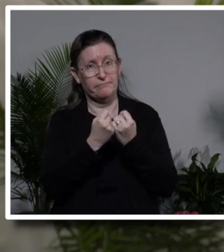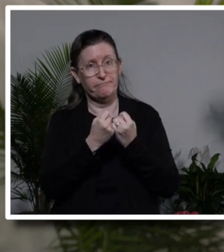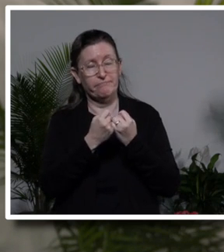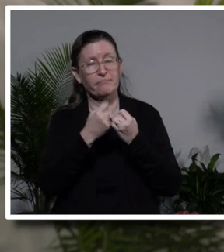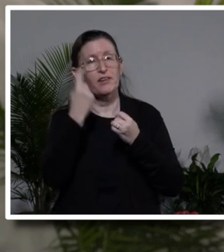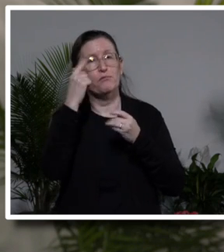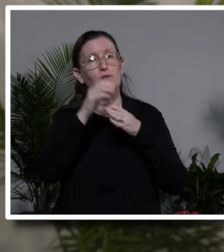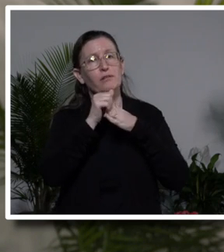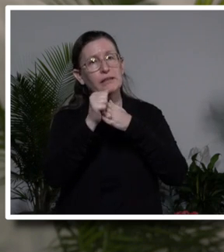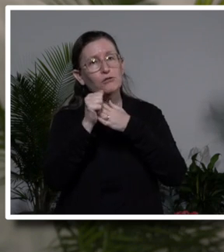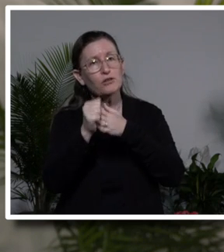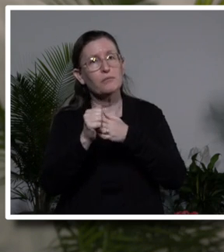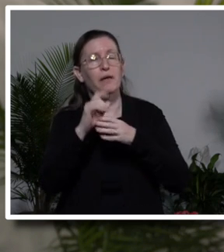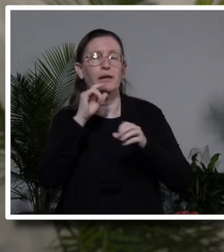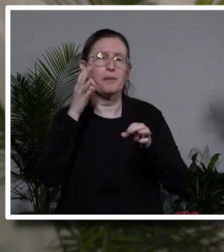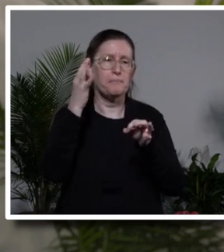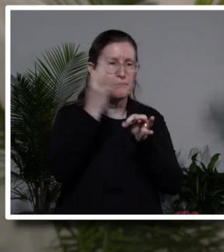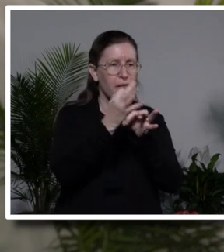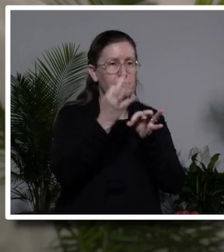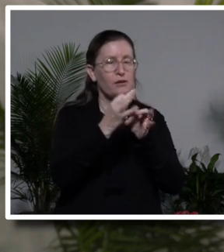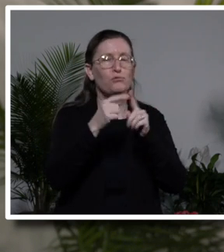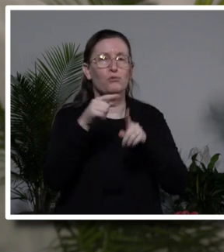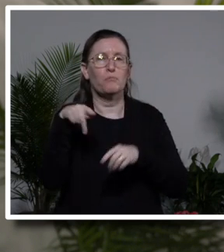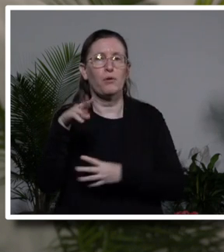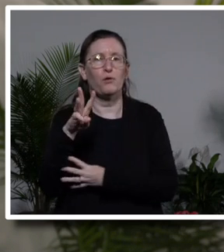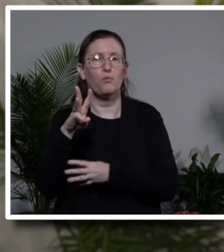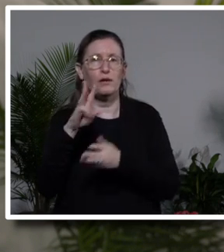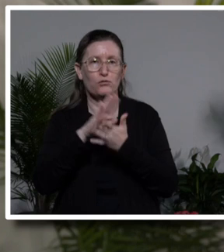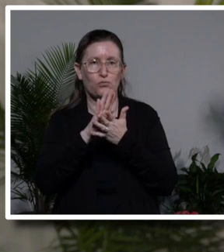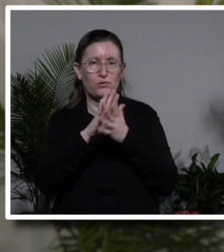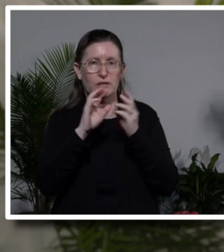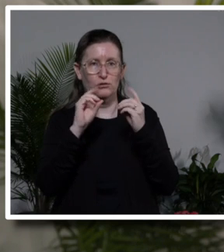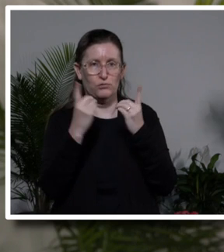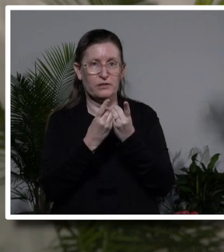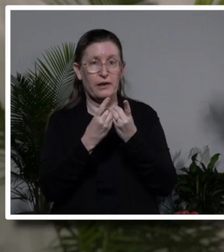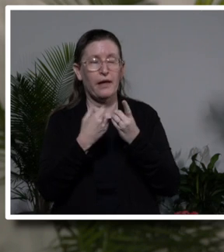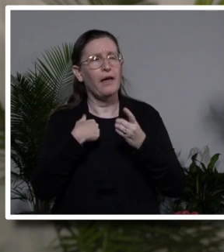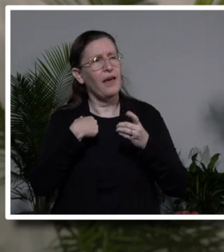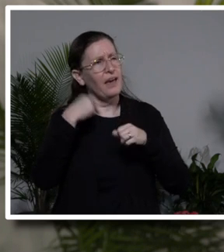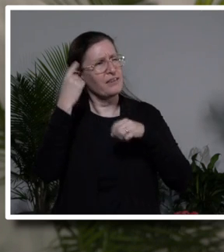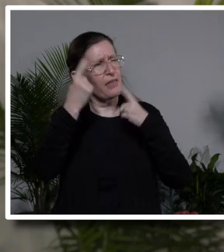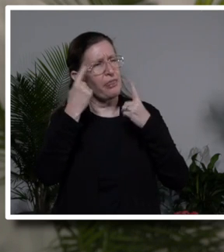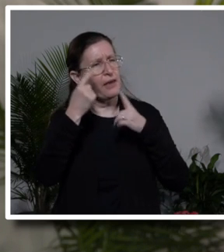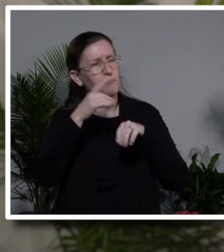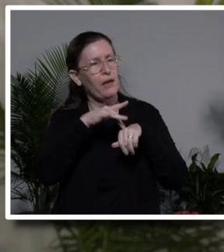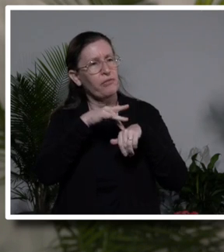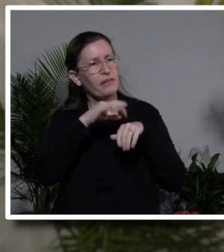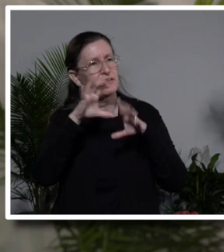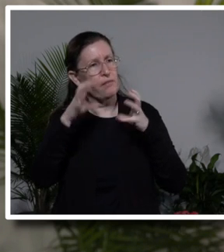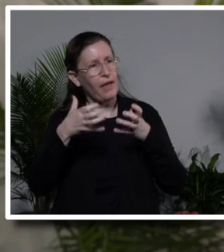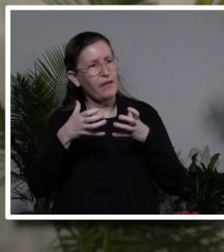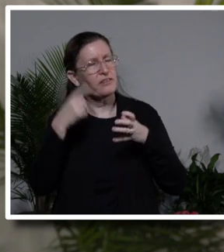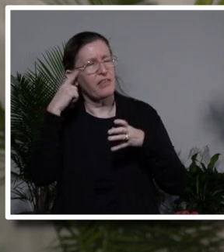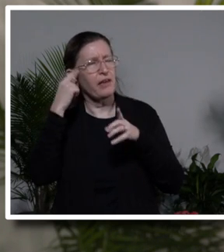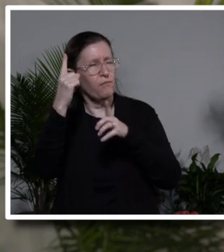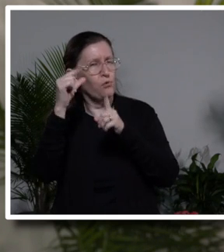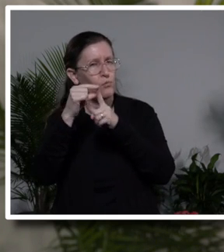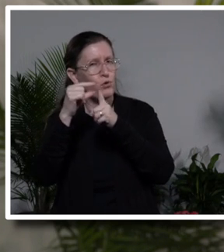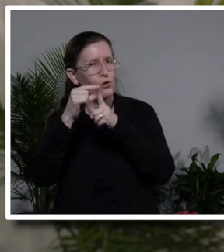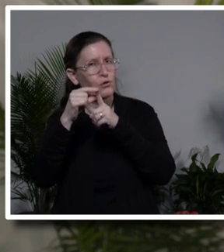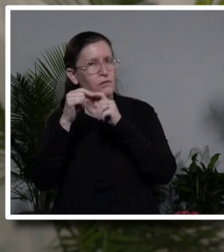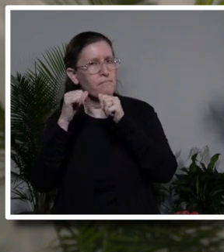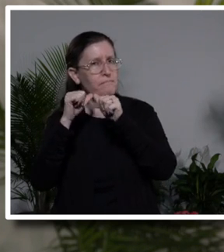Team for their leadership and commitment to the Parkway School District. As I think about the class, I think of one